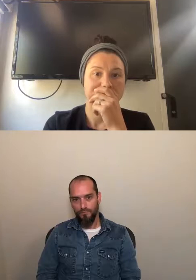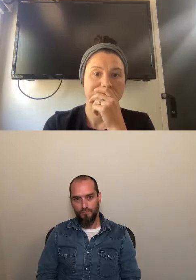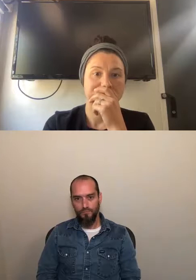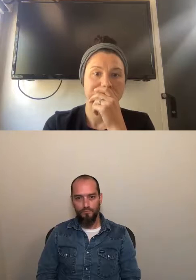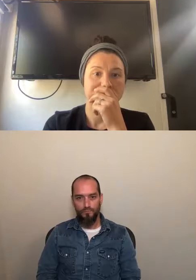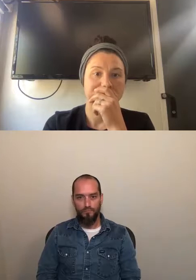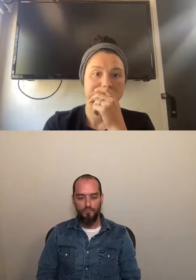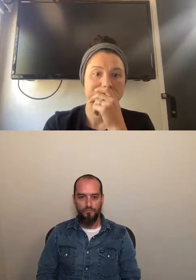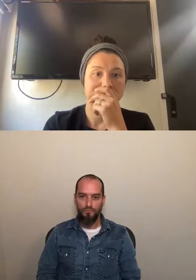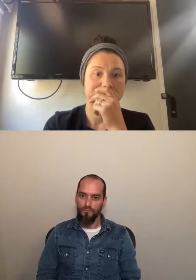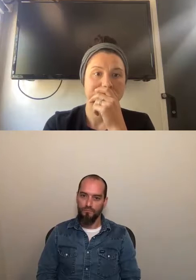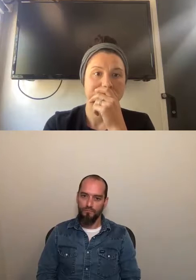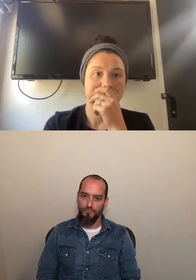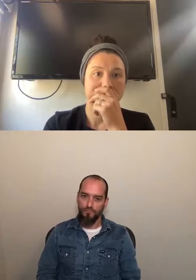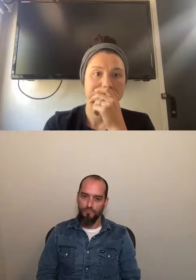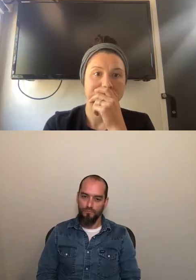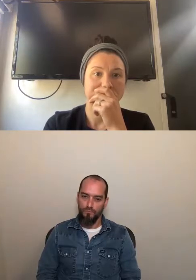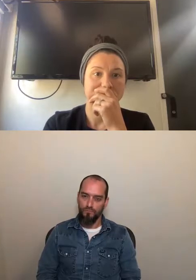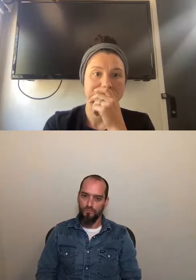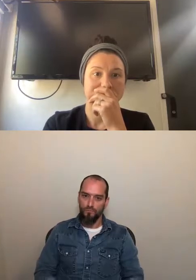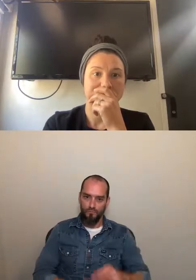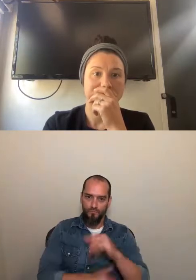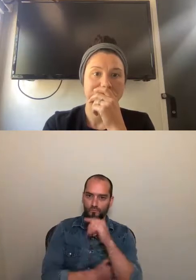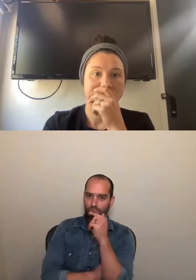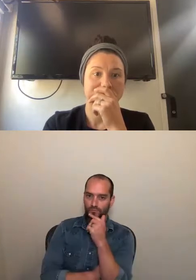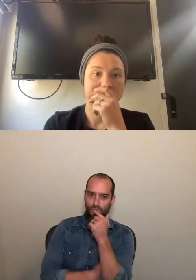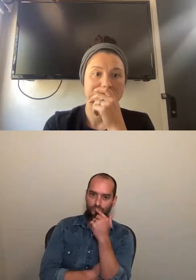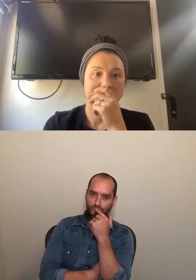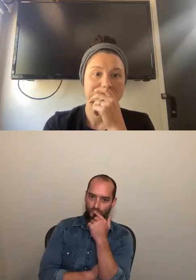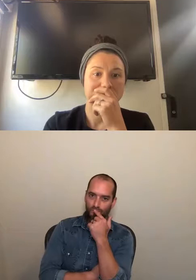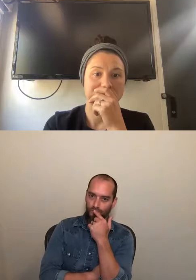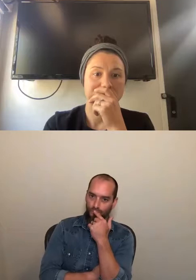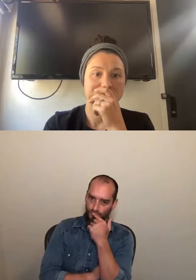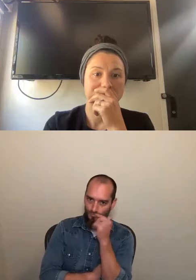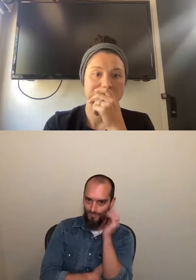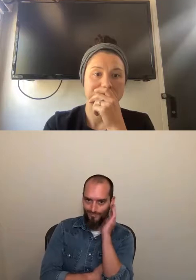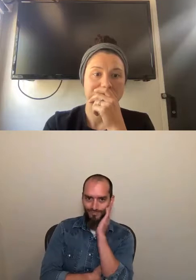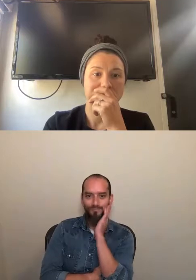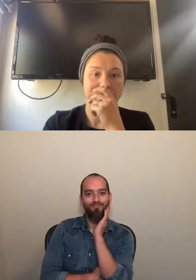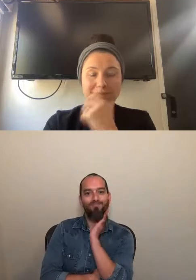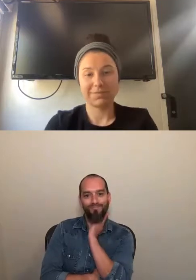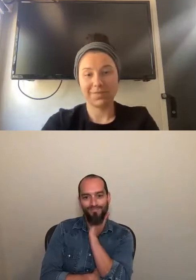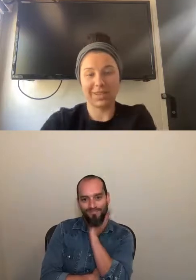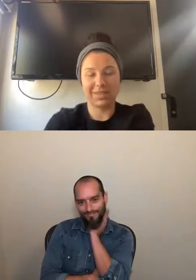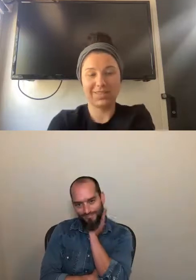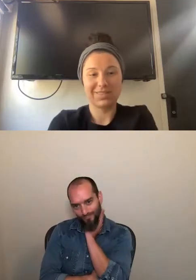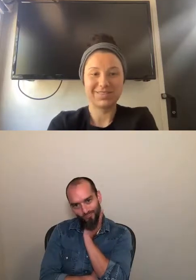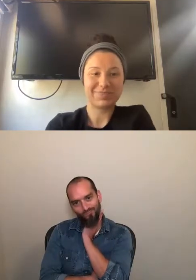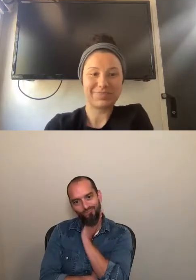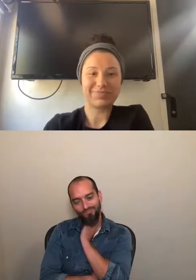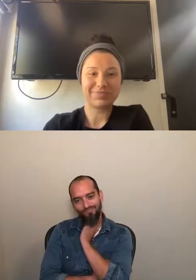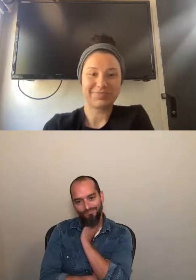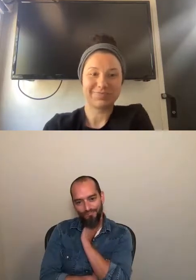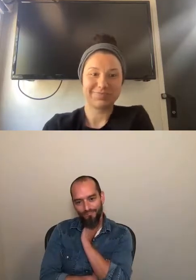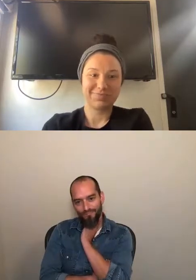syndrome, I was going to amplify my criticism, so I don't mind calling them frauds and hypocrites and liars and people that are